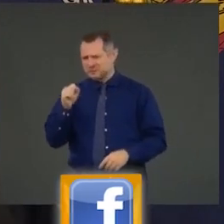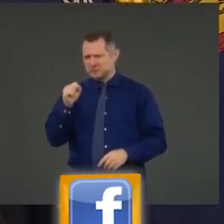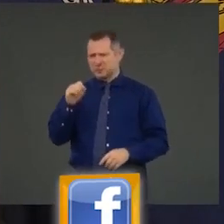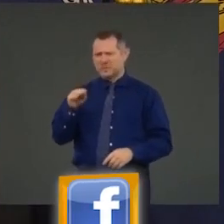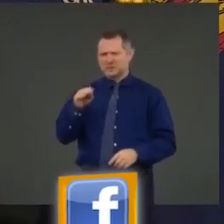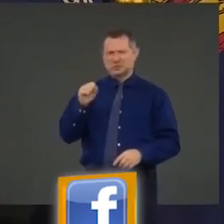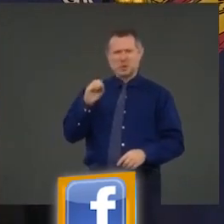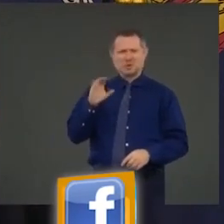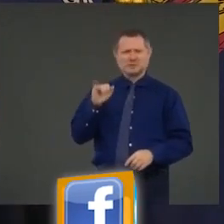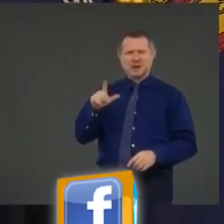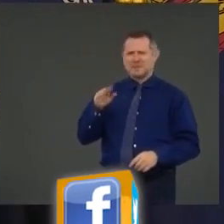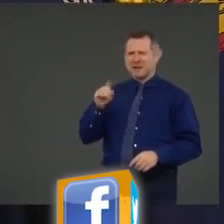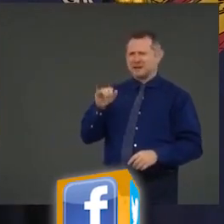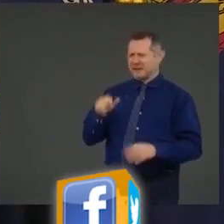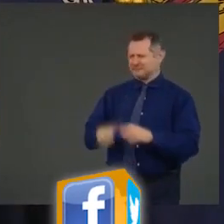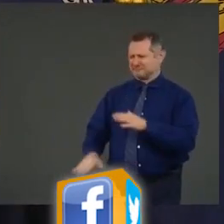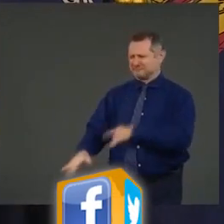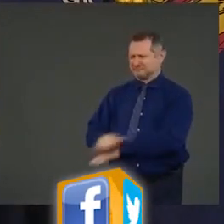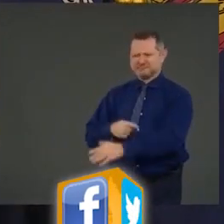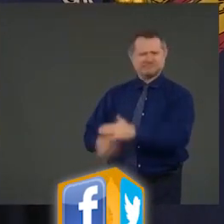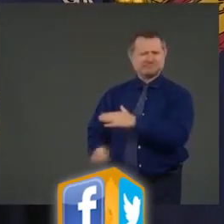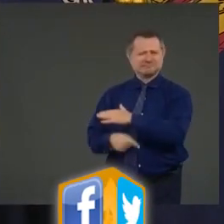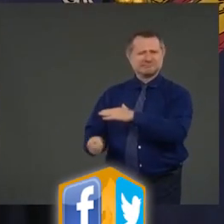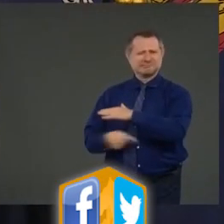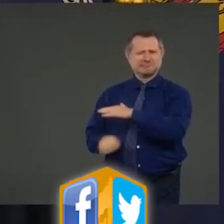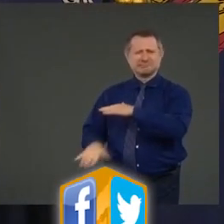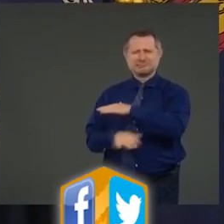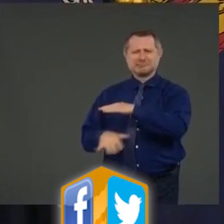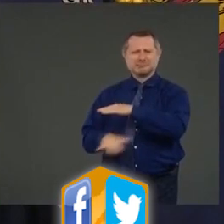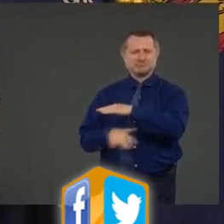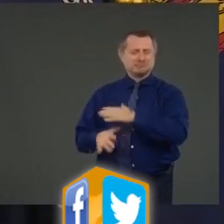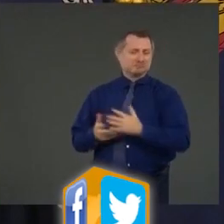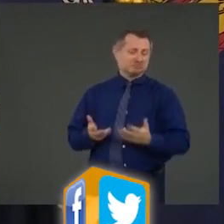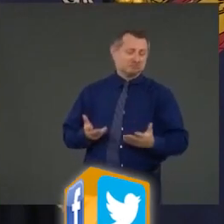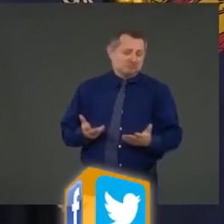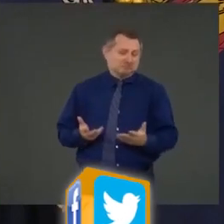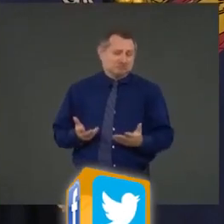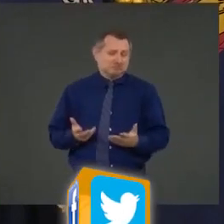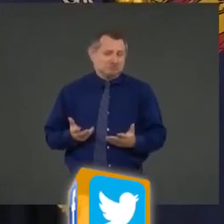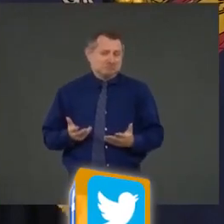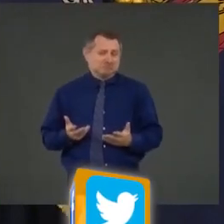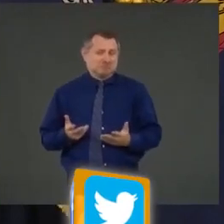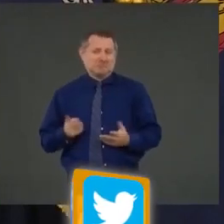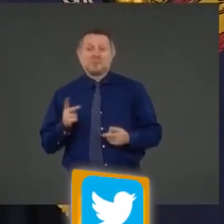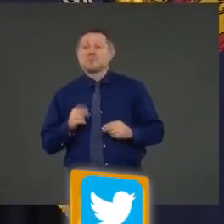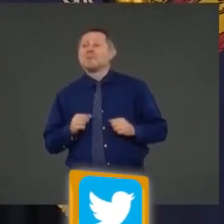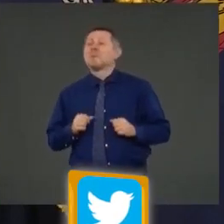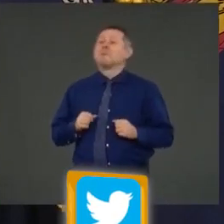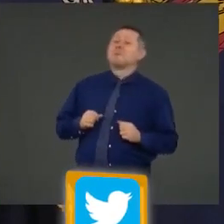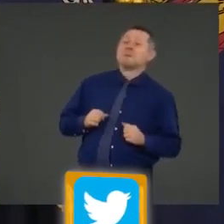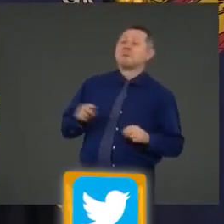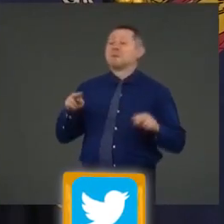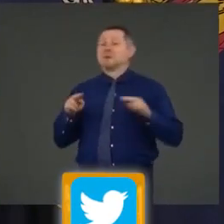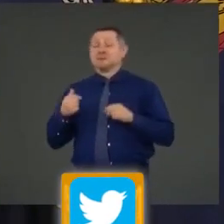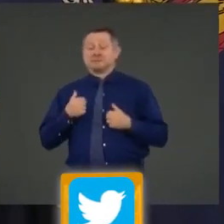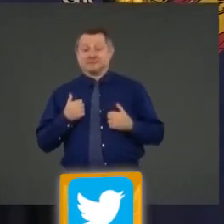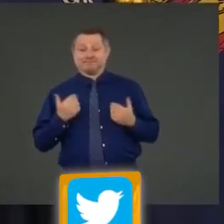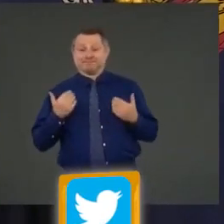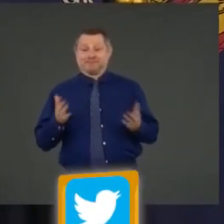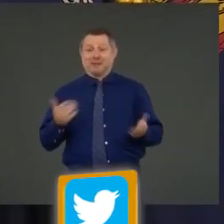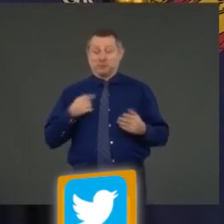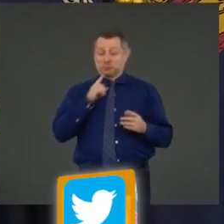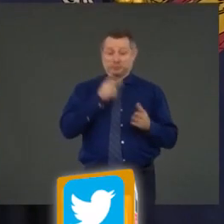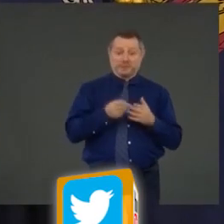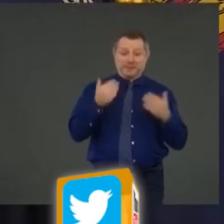something's happening. I feel it. I have my political antenna up. I feel it. I don't know. I haven't